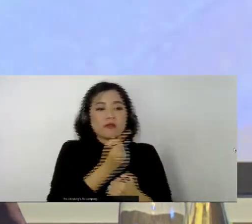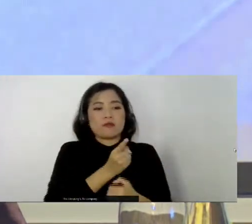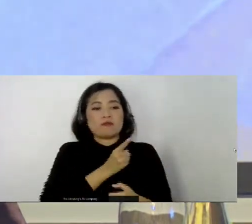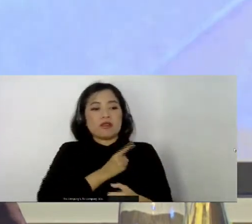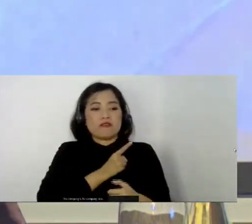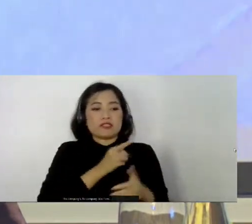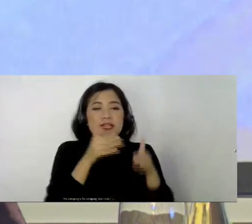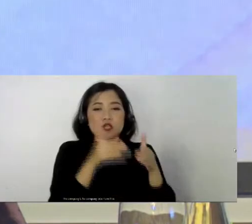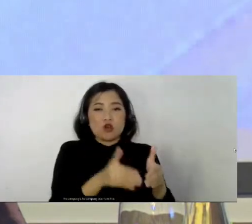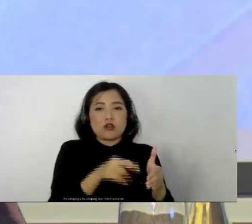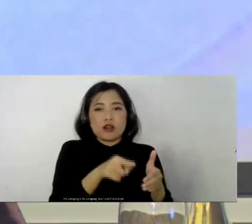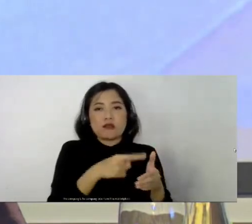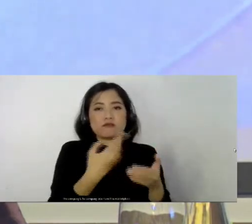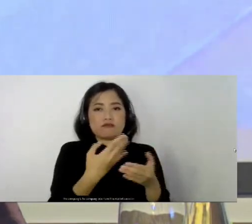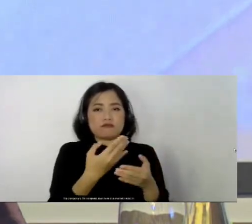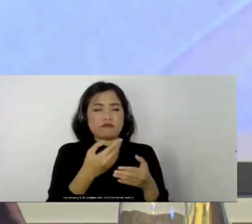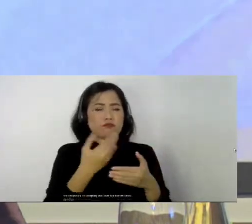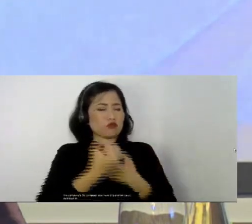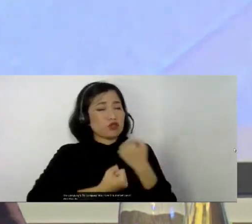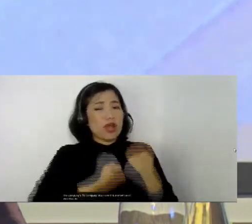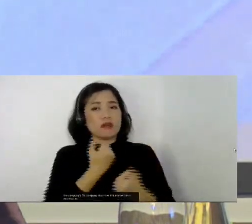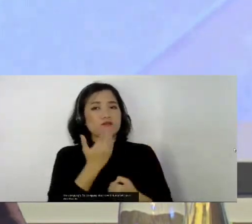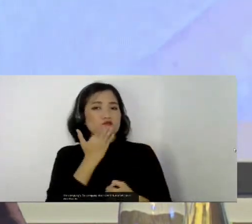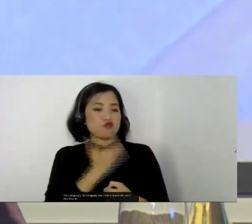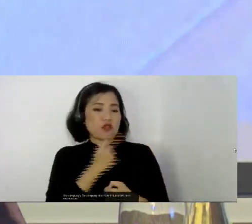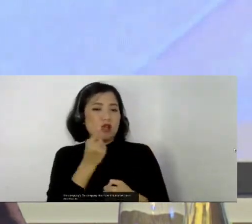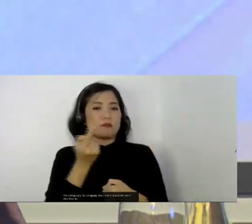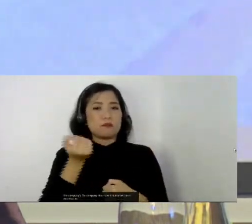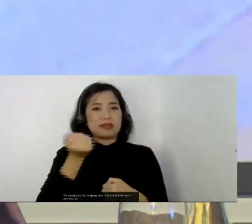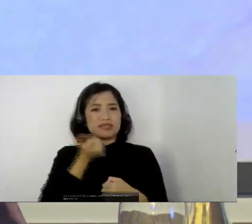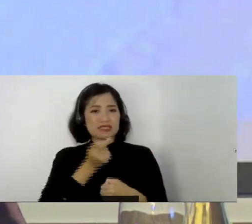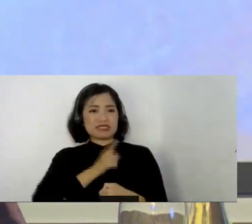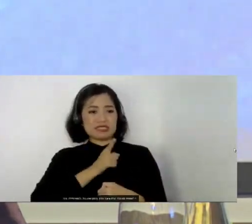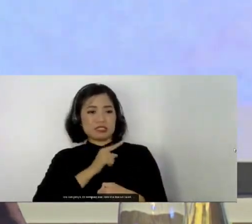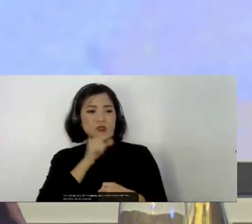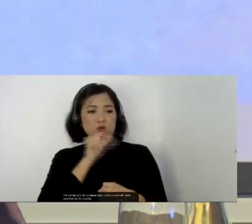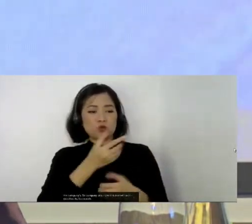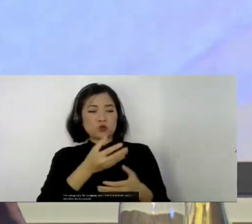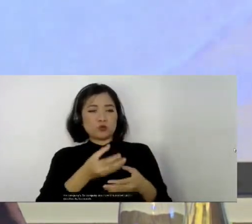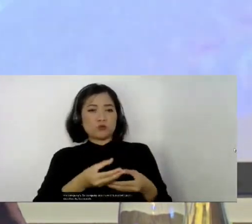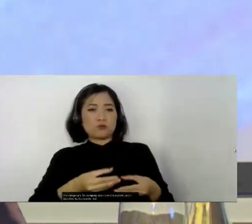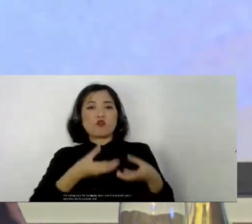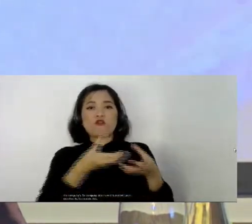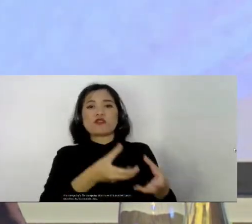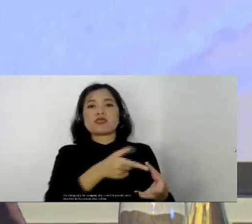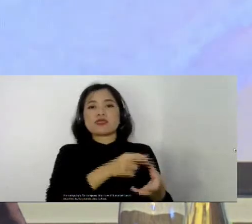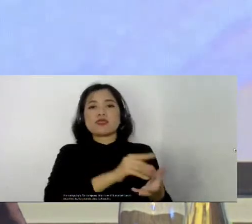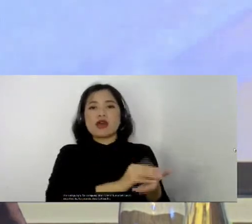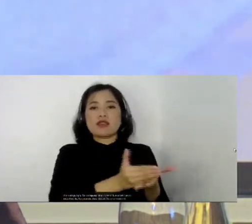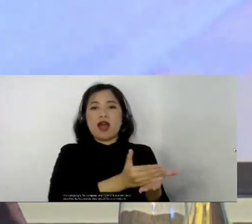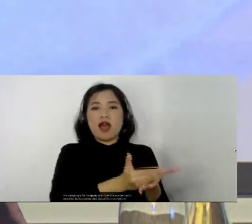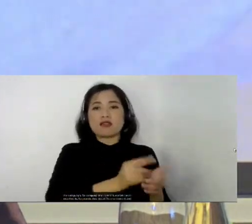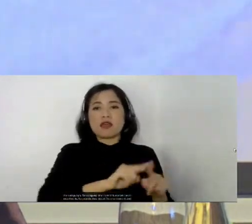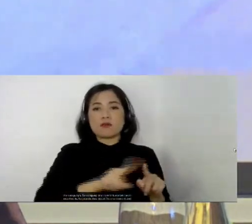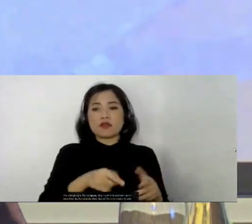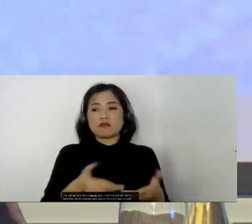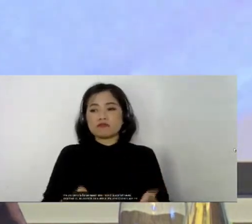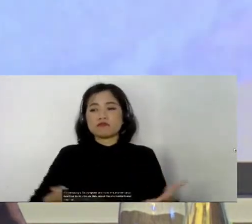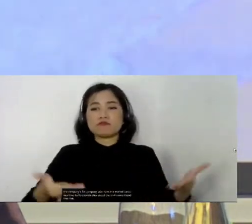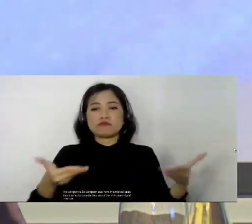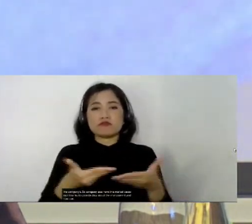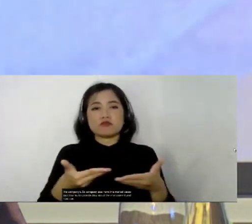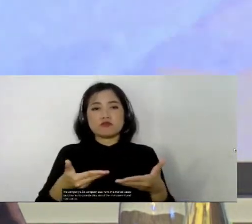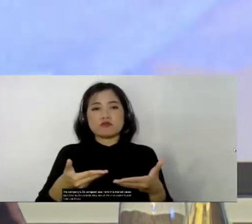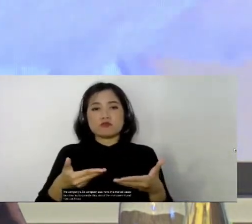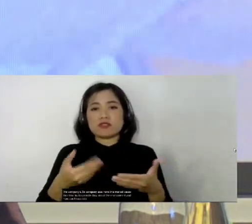this market-based incentive to provide data about environment and how can those